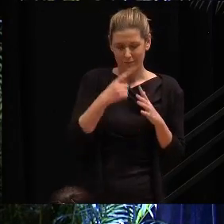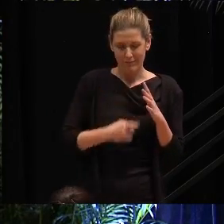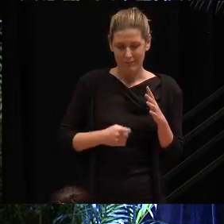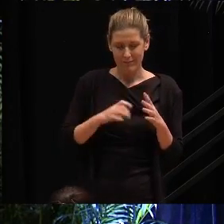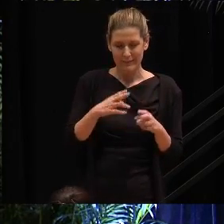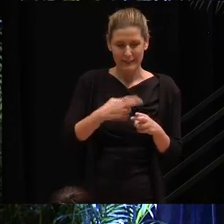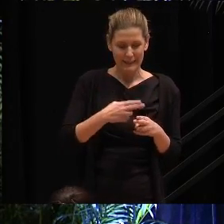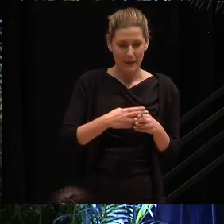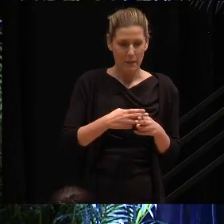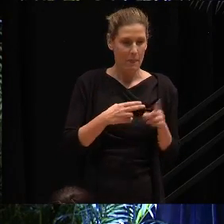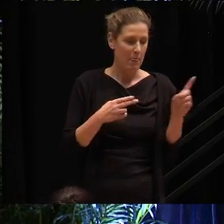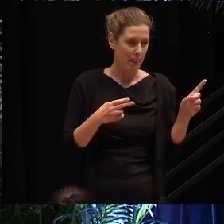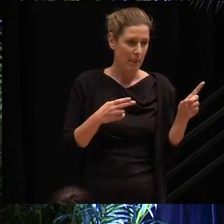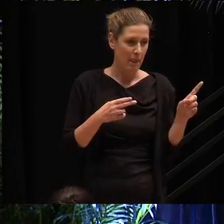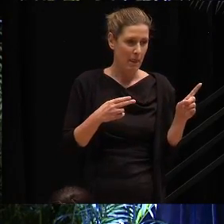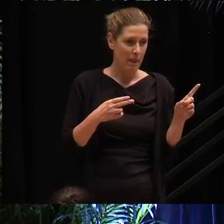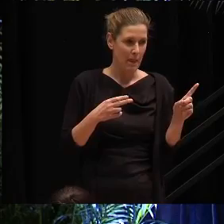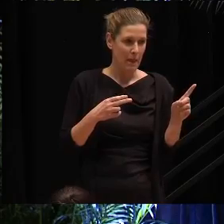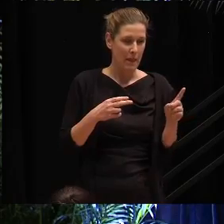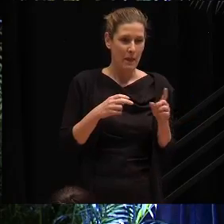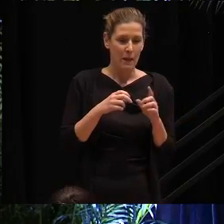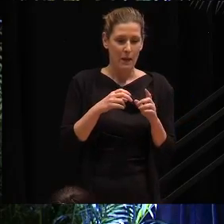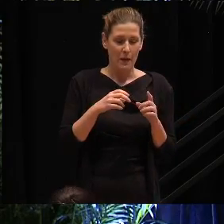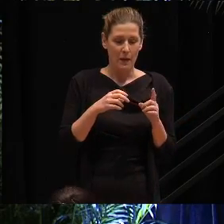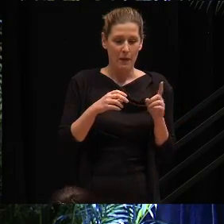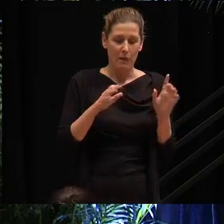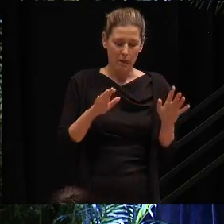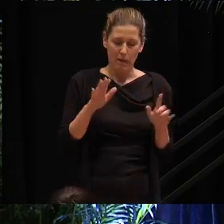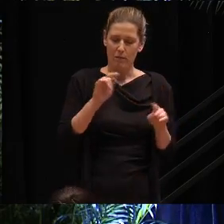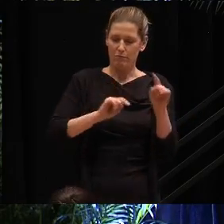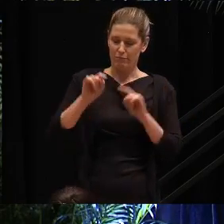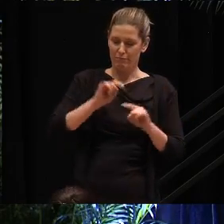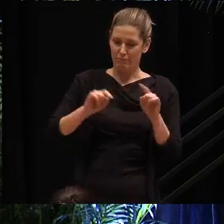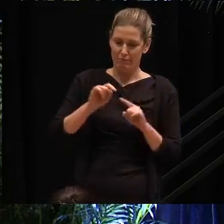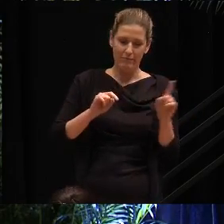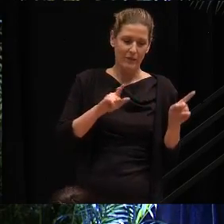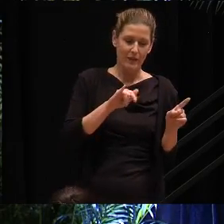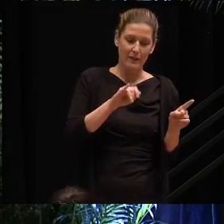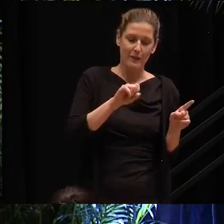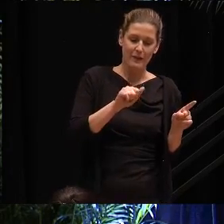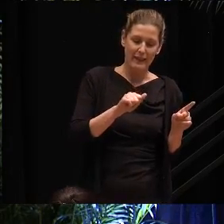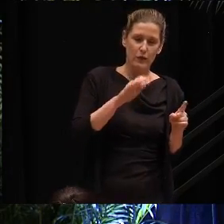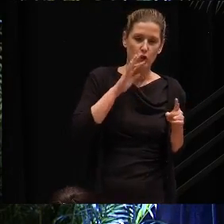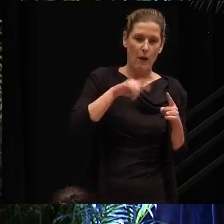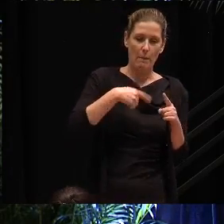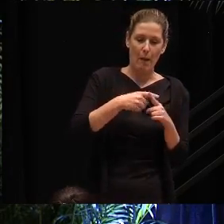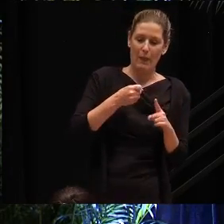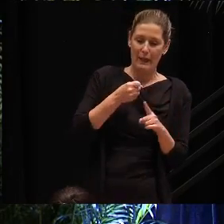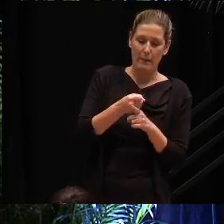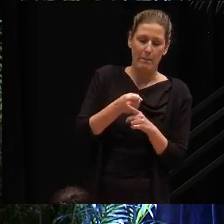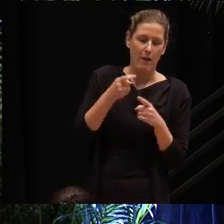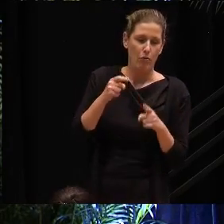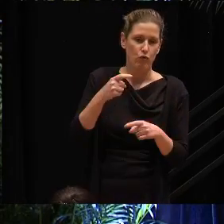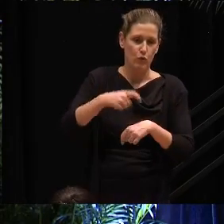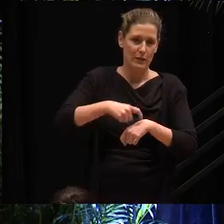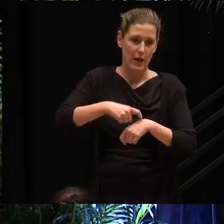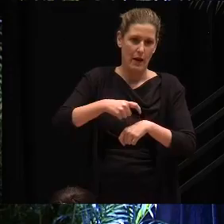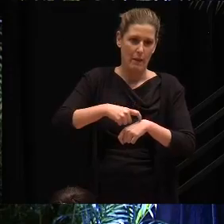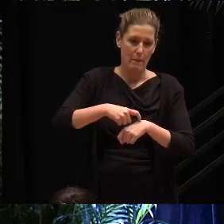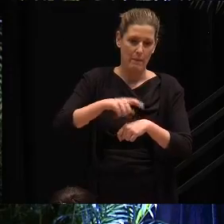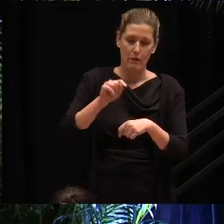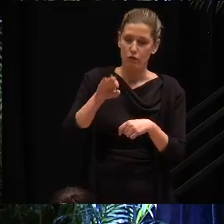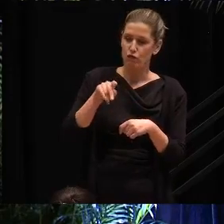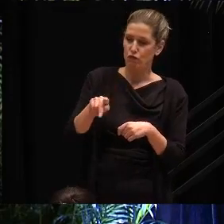is Harriet Miers? Okay, that's State Republican Chairman Brandon Bell. And let's go back to Lisa Pelosi on the impact over time of President